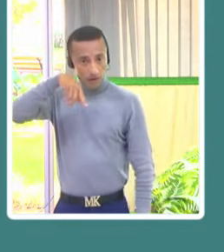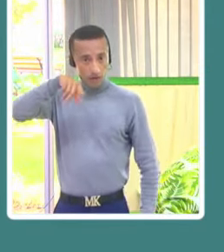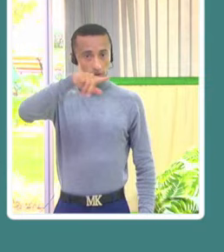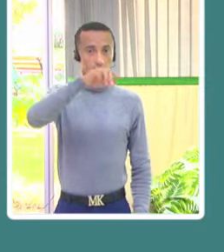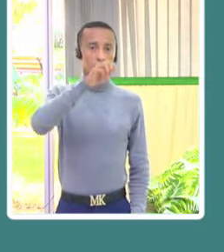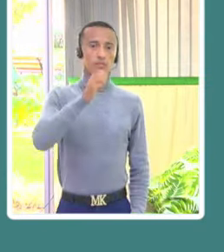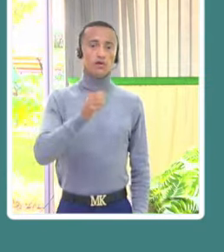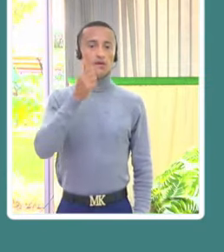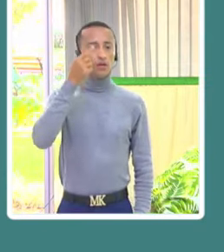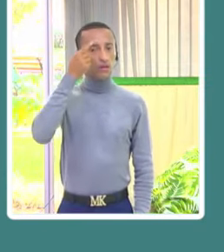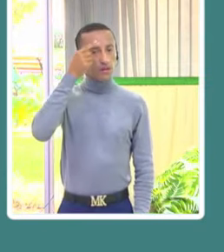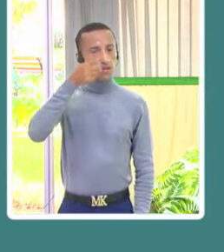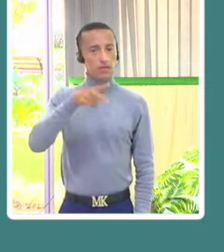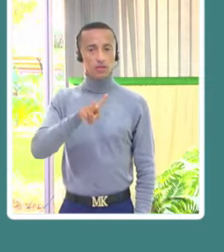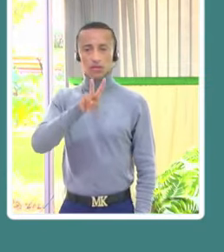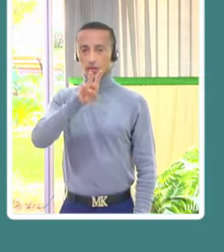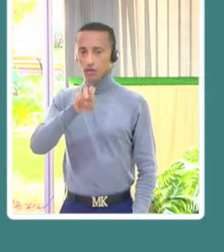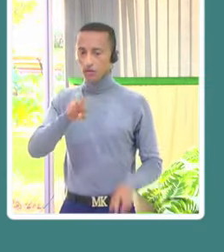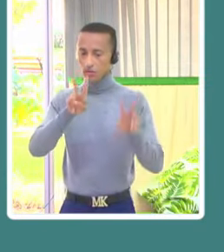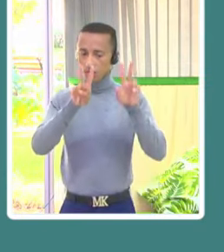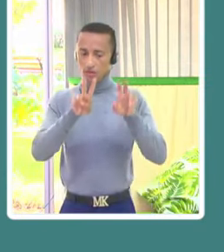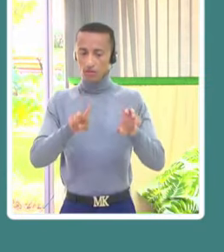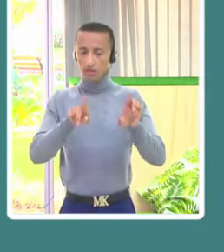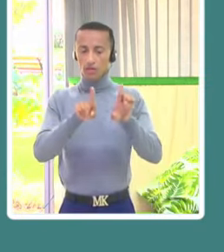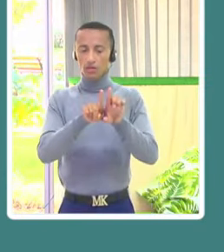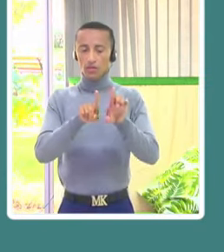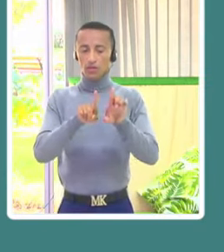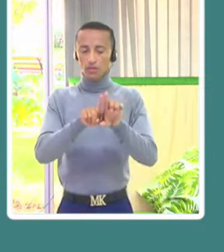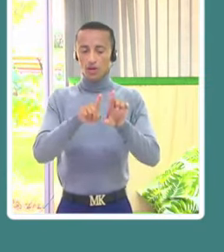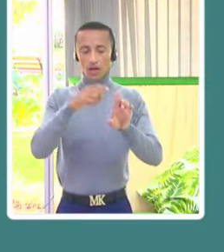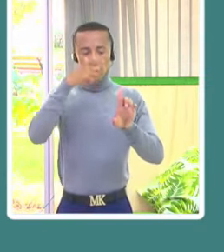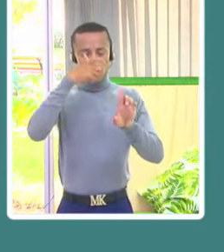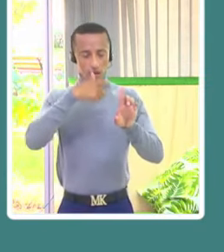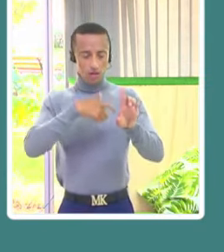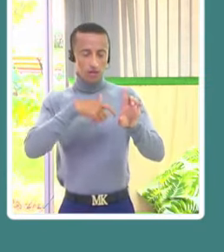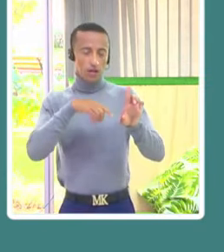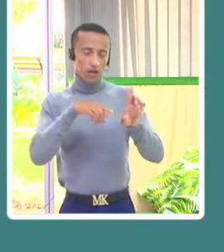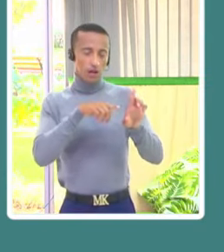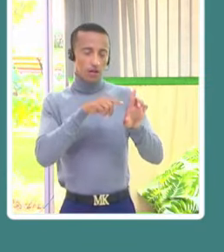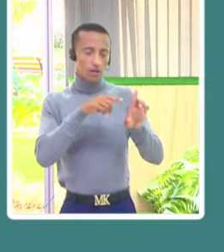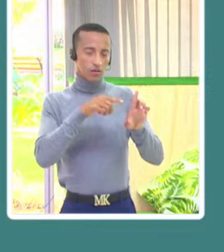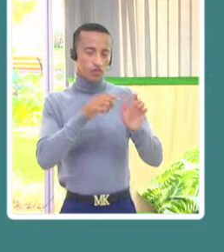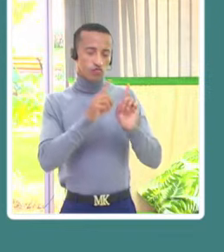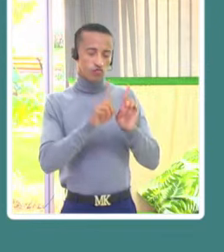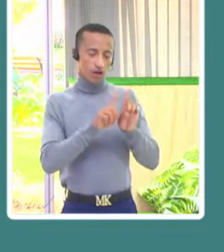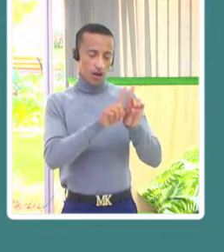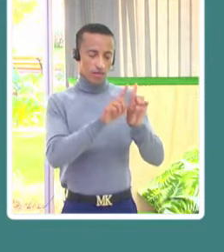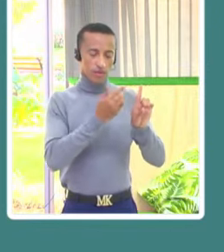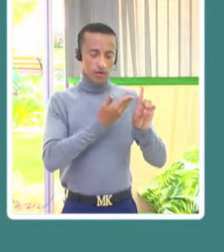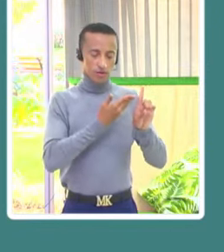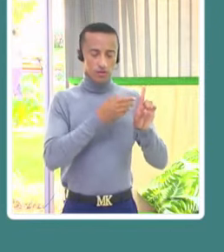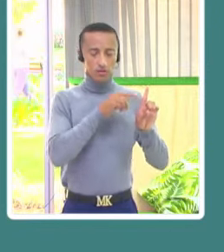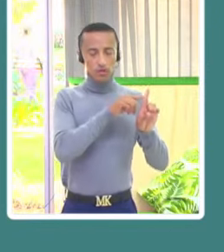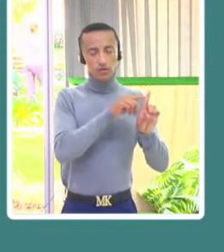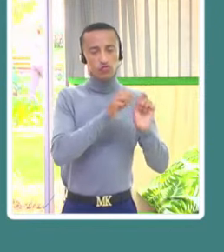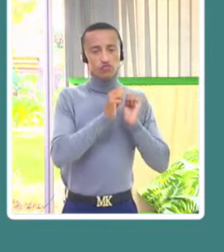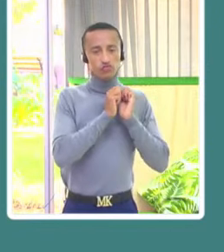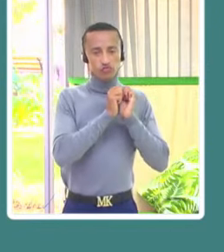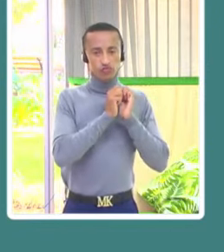that Dhruva and I were in Belém. On Tuesday, we launched something called Hedge Belém